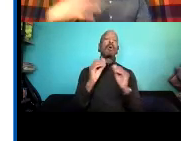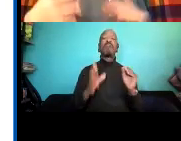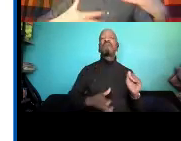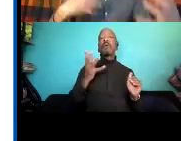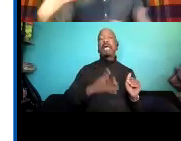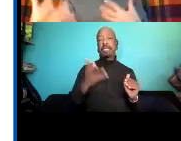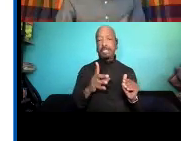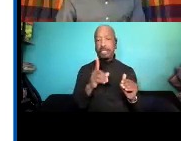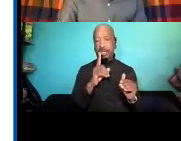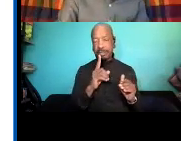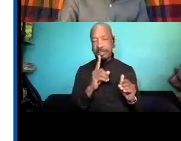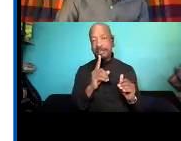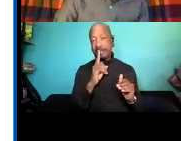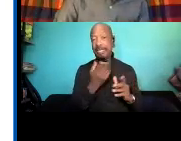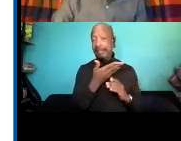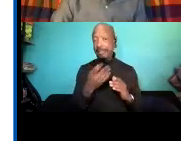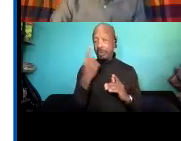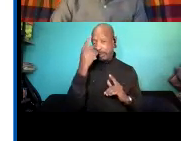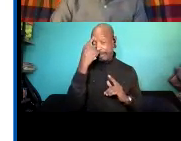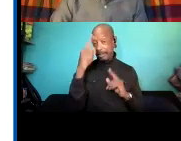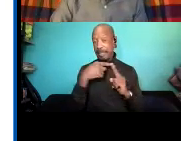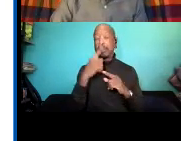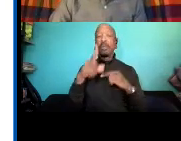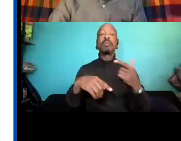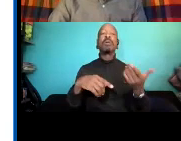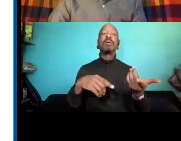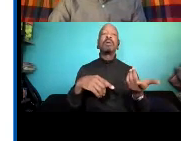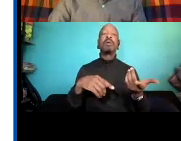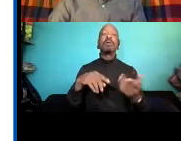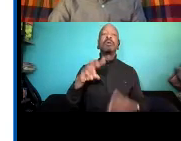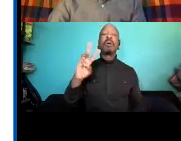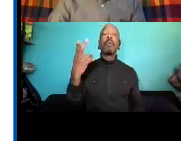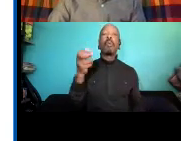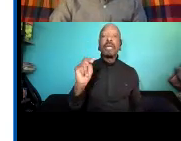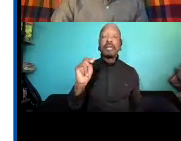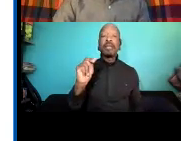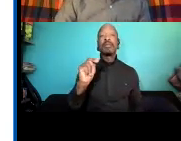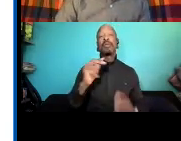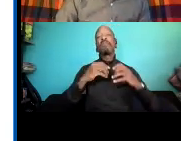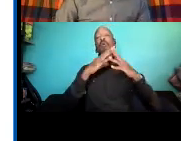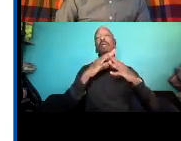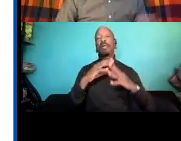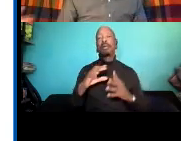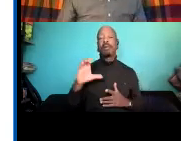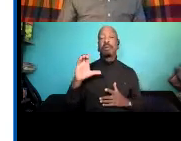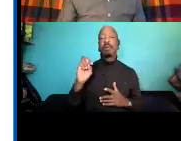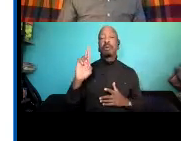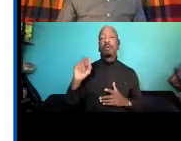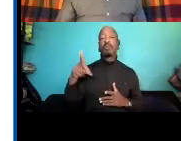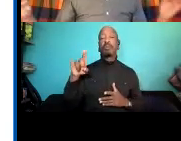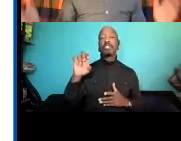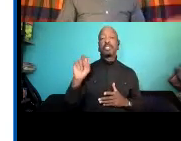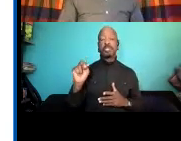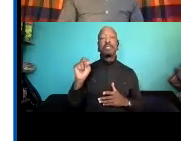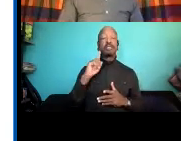are some of the things to be thinking about when you're forming a corporation. So what are some benefits of